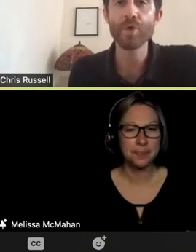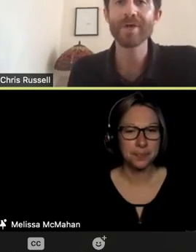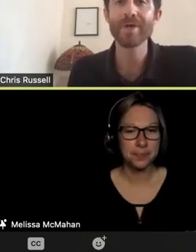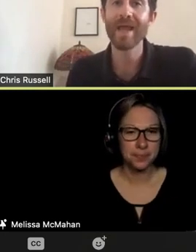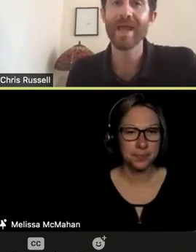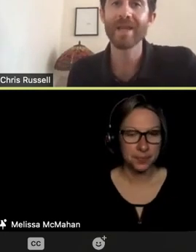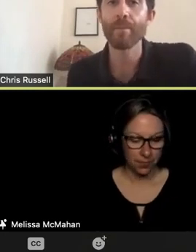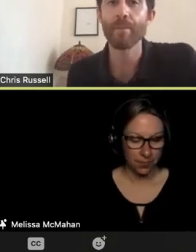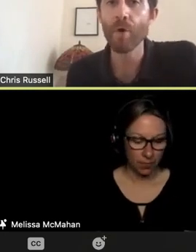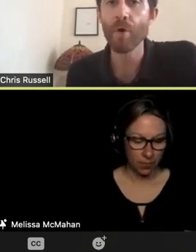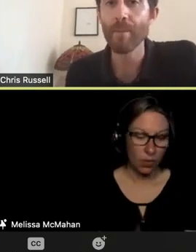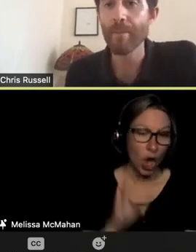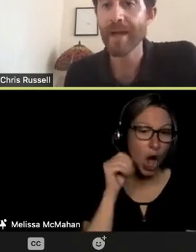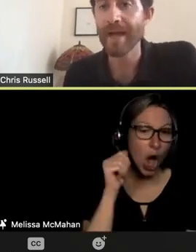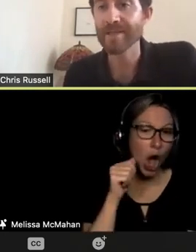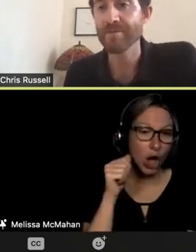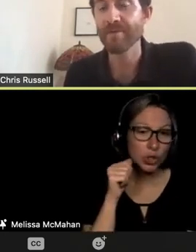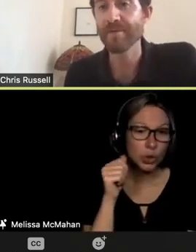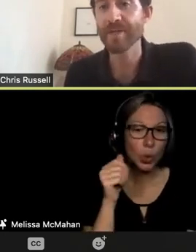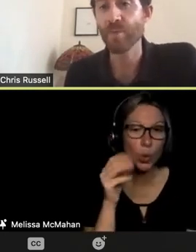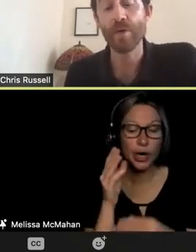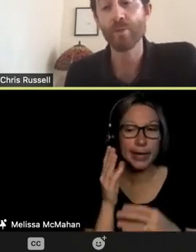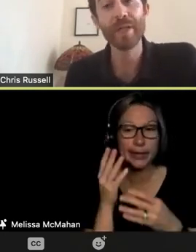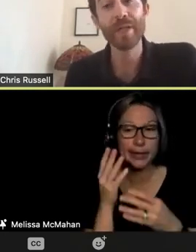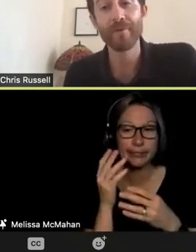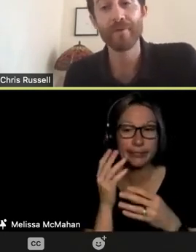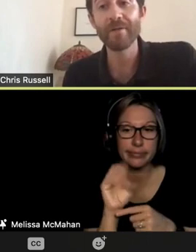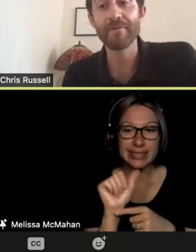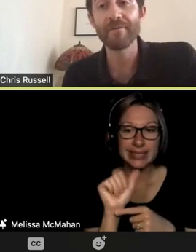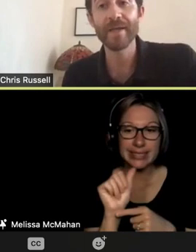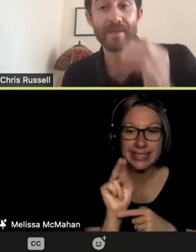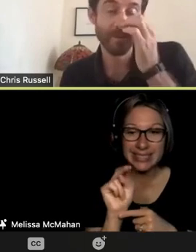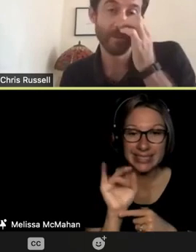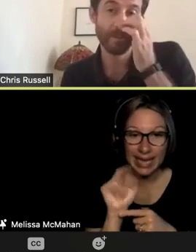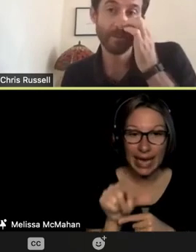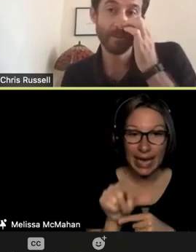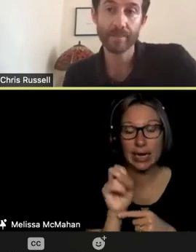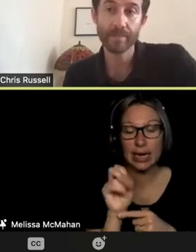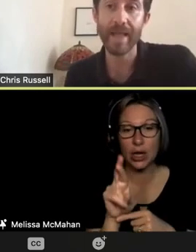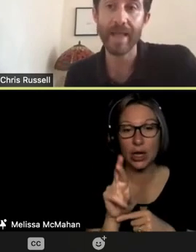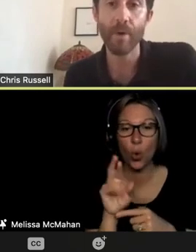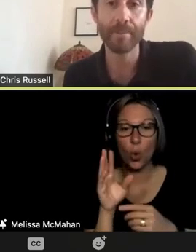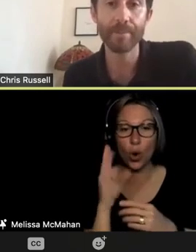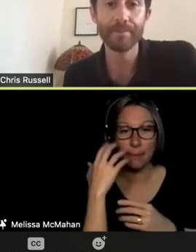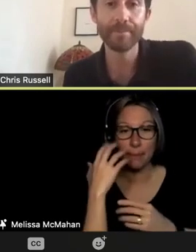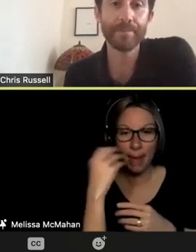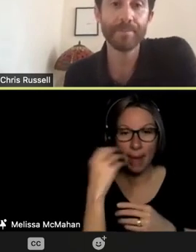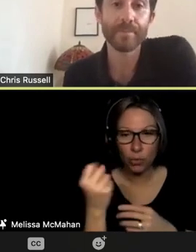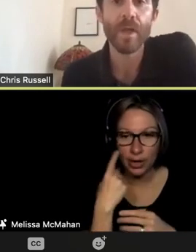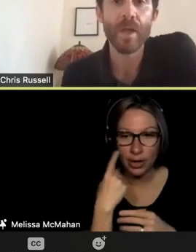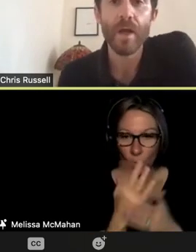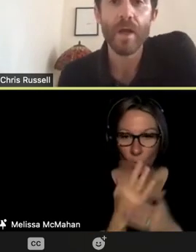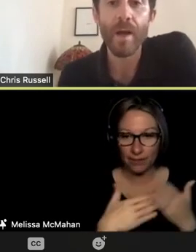about auditory scanning or motor memory access for phase 1, or really for any phase to that point?